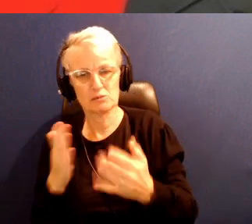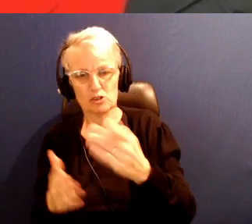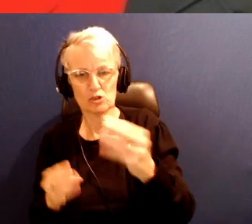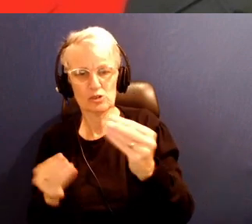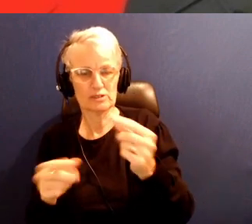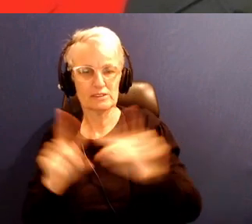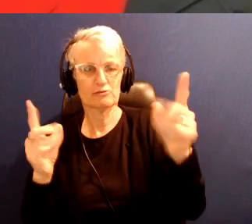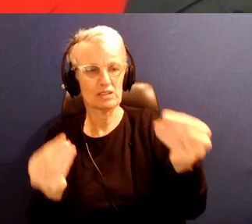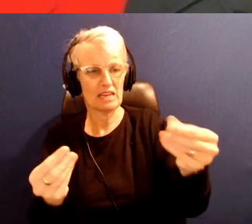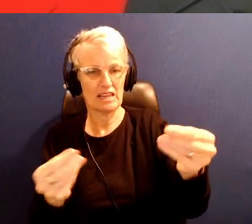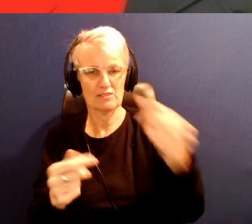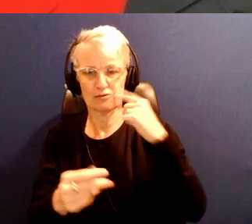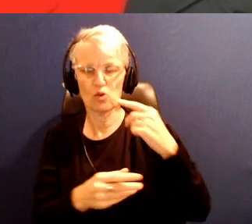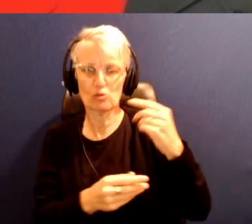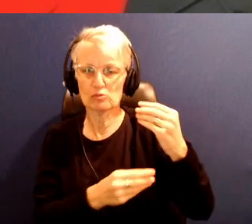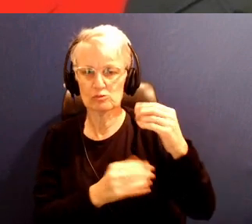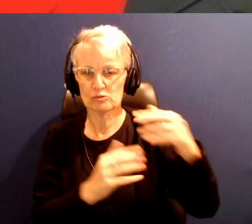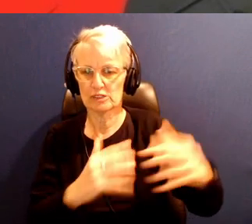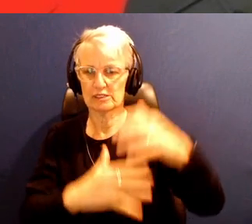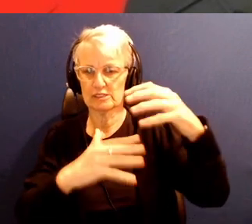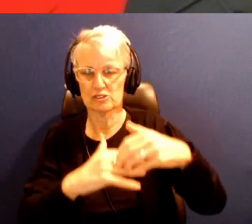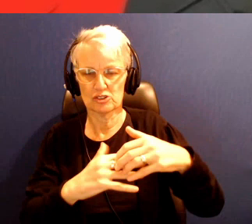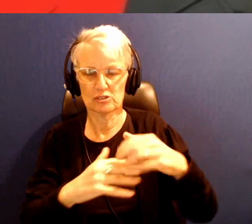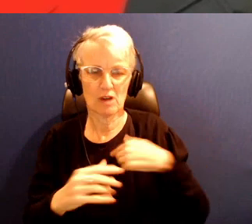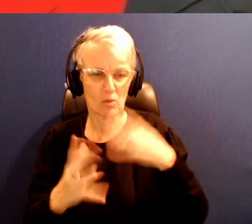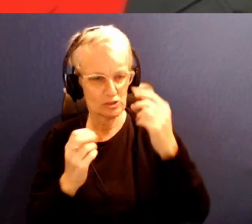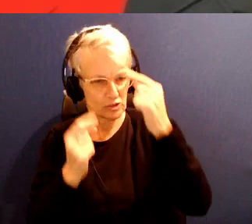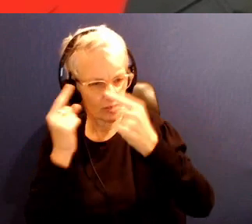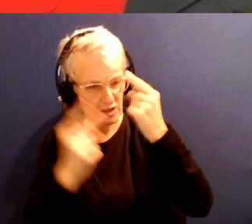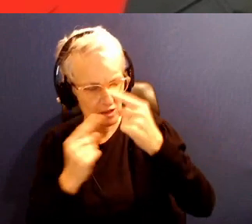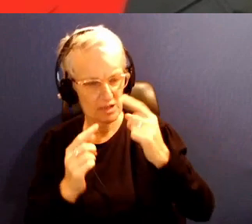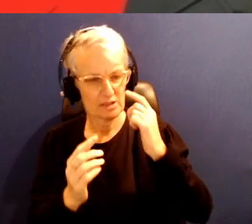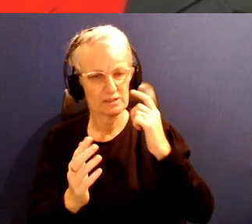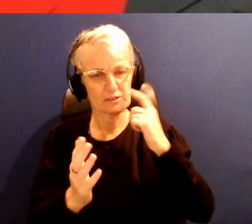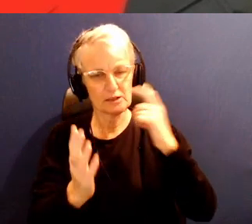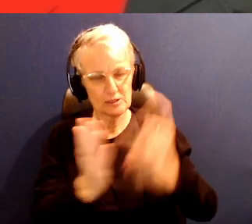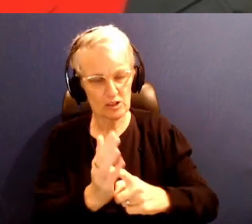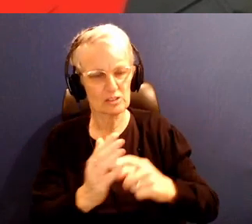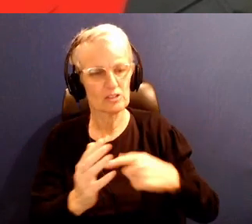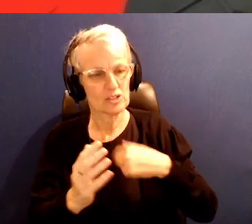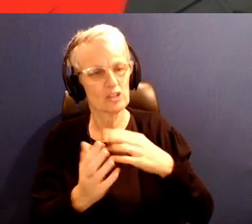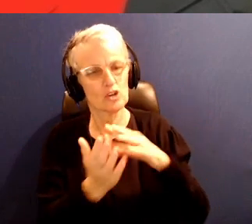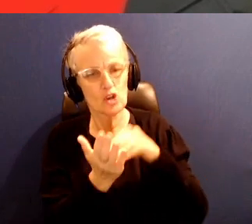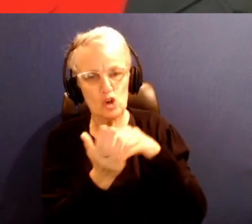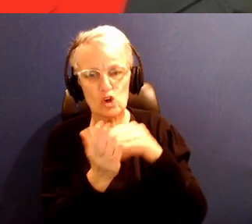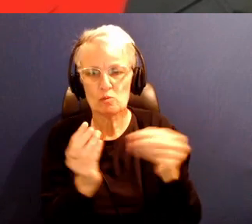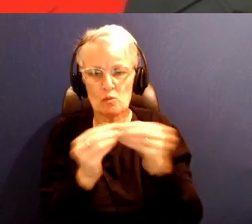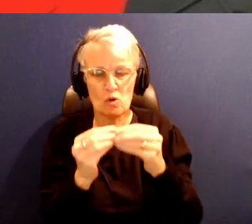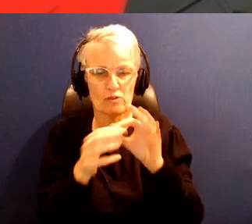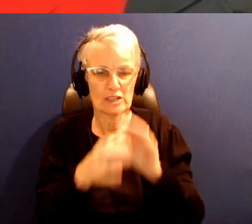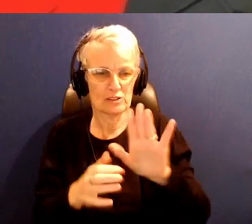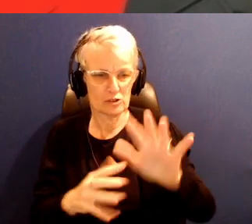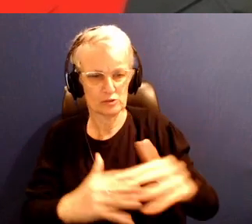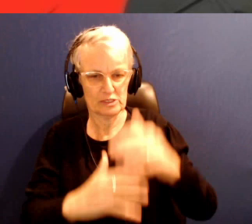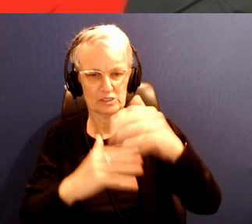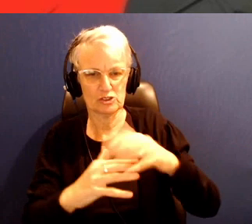territory. I invite you to take a moment to think about, acknowledge, and seek to learn more about the peoples of the land you are